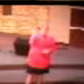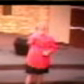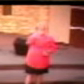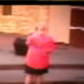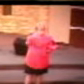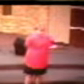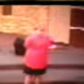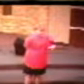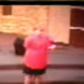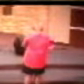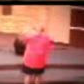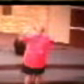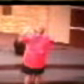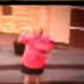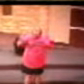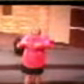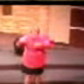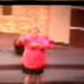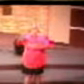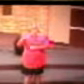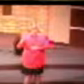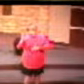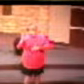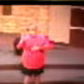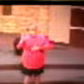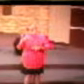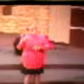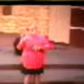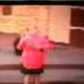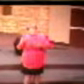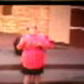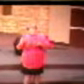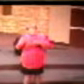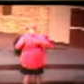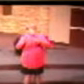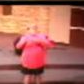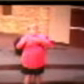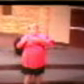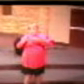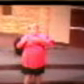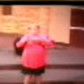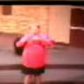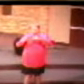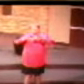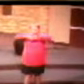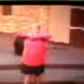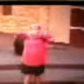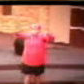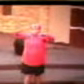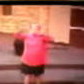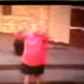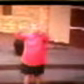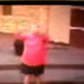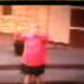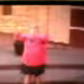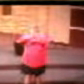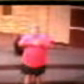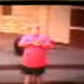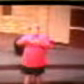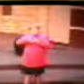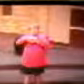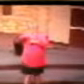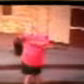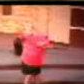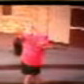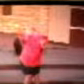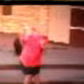This is the God who in the fullness of time rends the heavens and earth and comes down, crosses the boundary